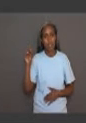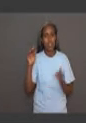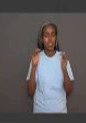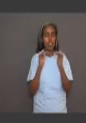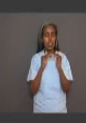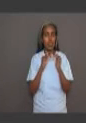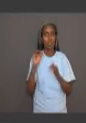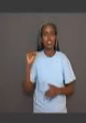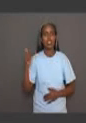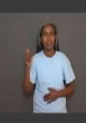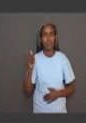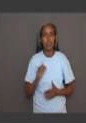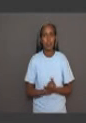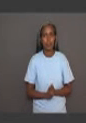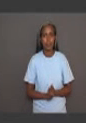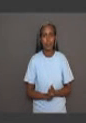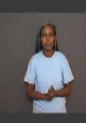n equals 10.